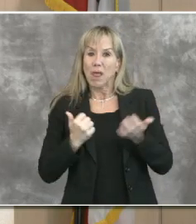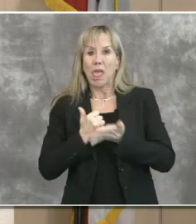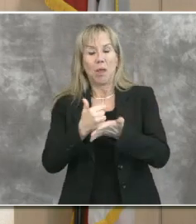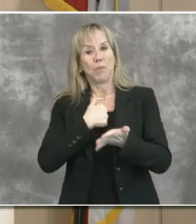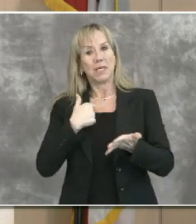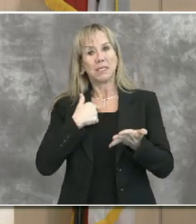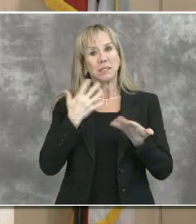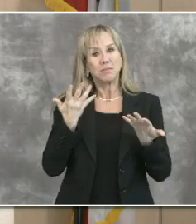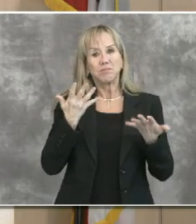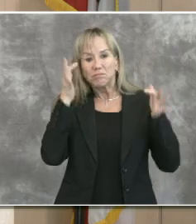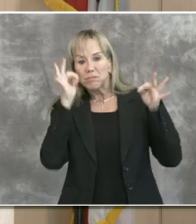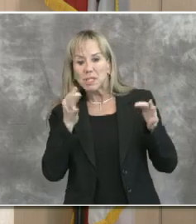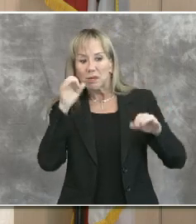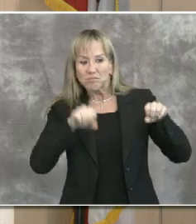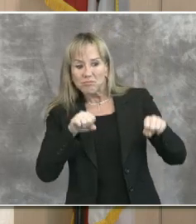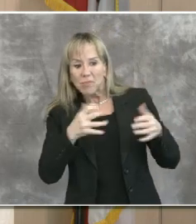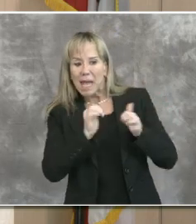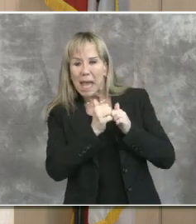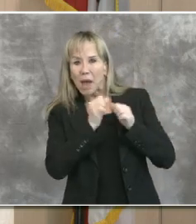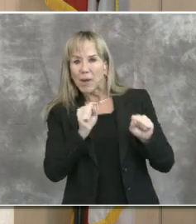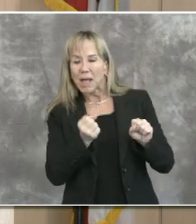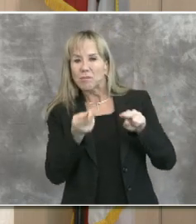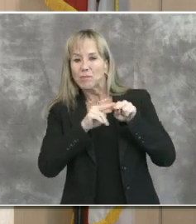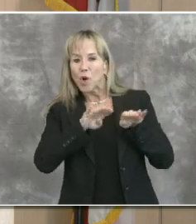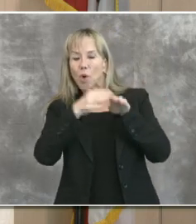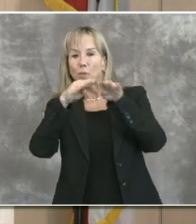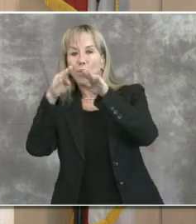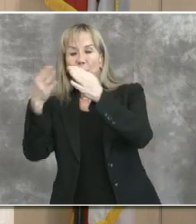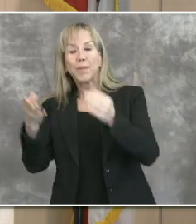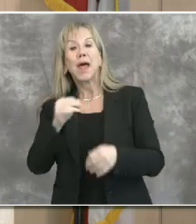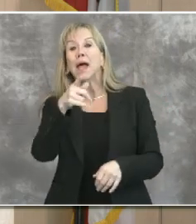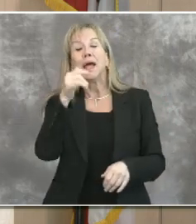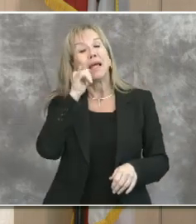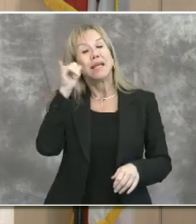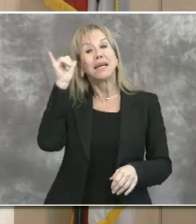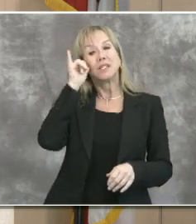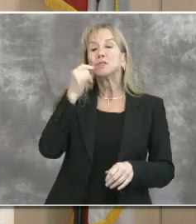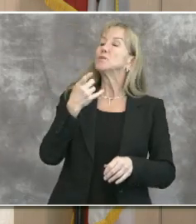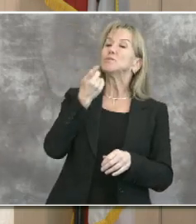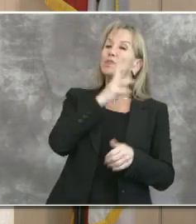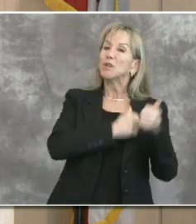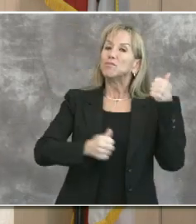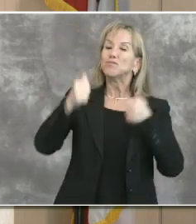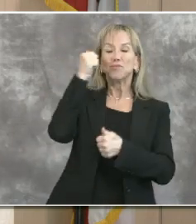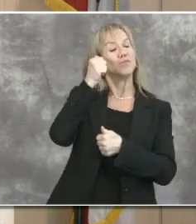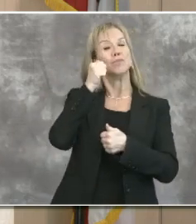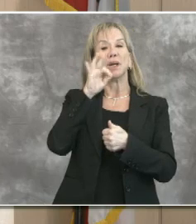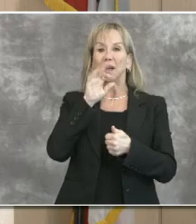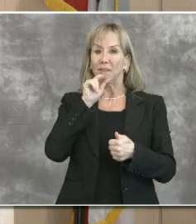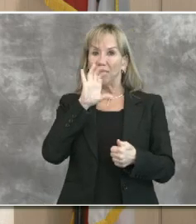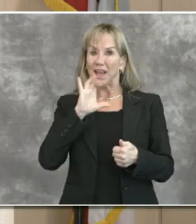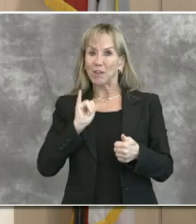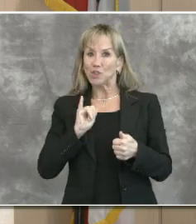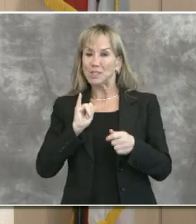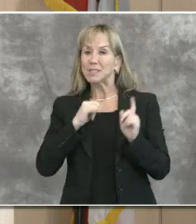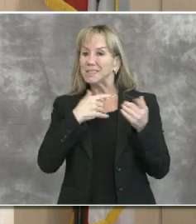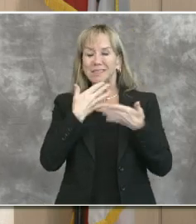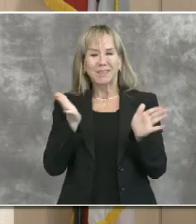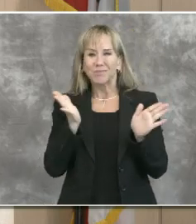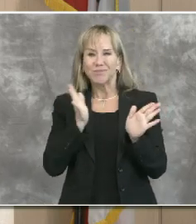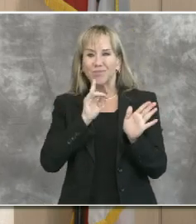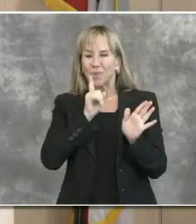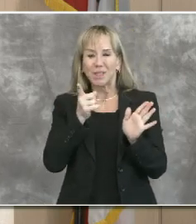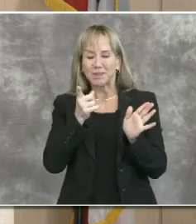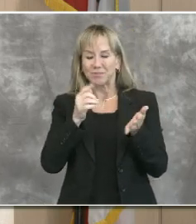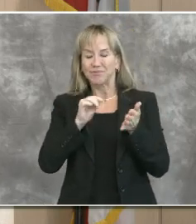to implore immediate action, I want to remind that yesterday Dr. Anthony Fauci provided a very direct message to those entities